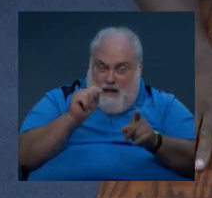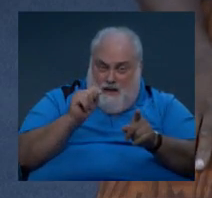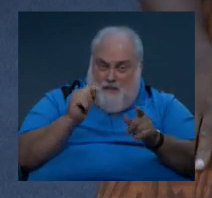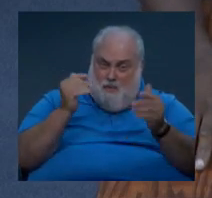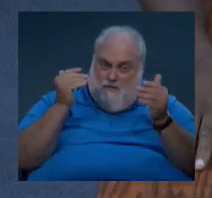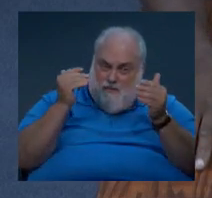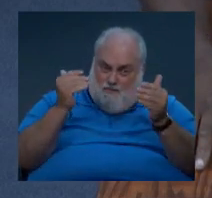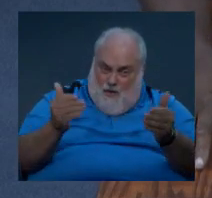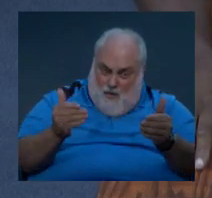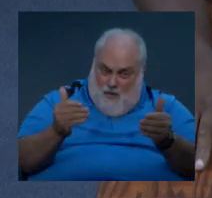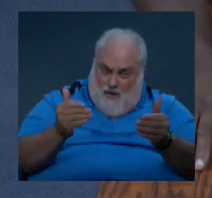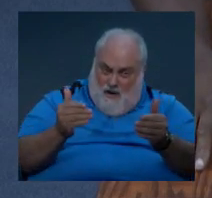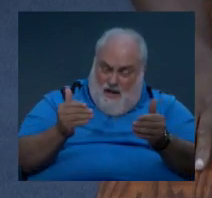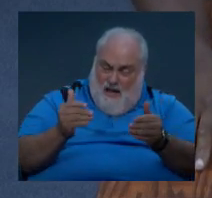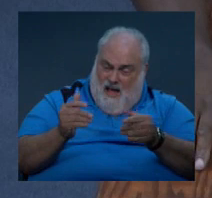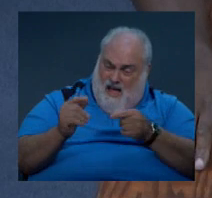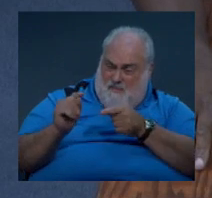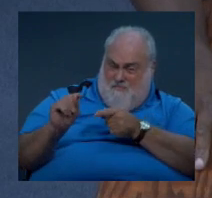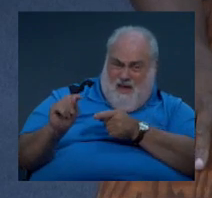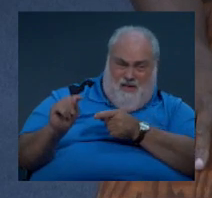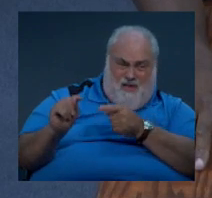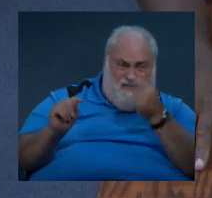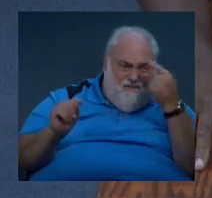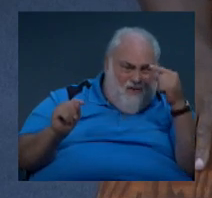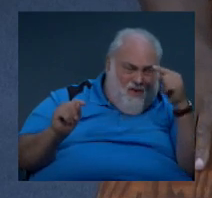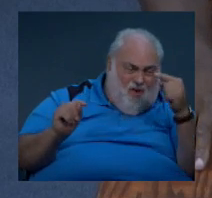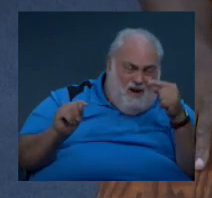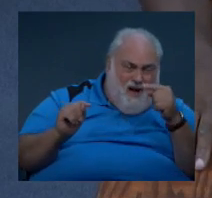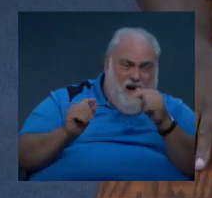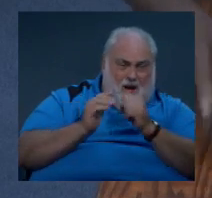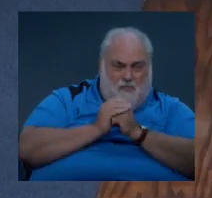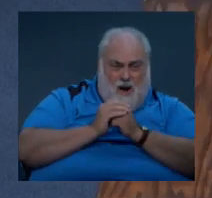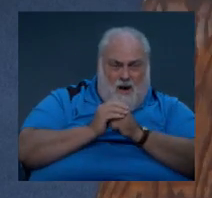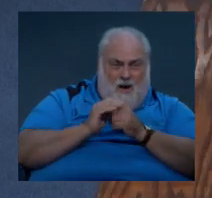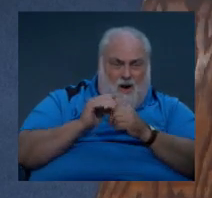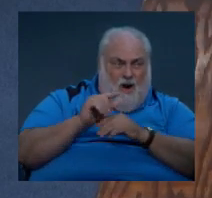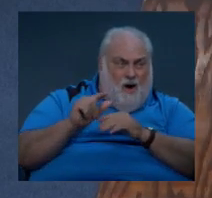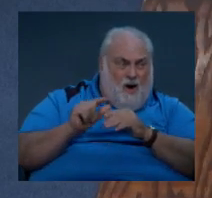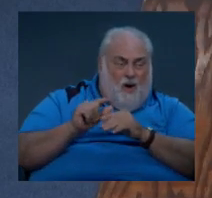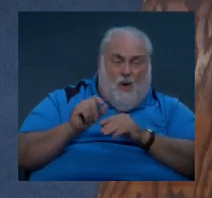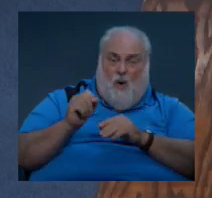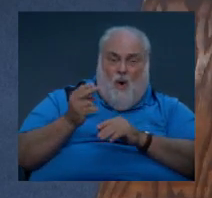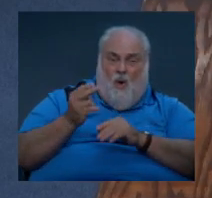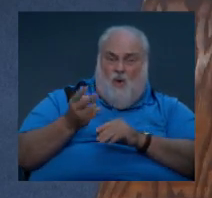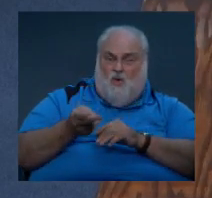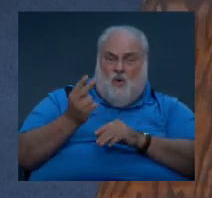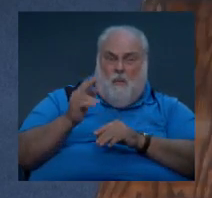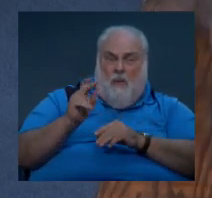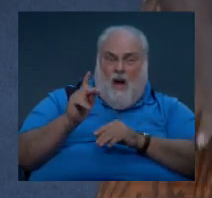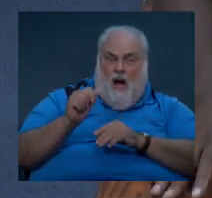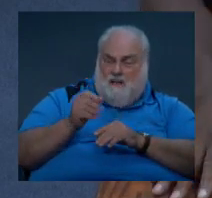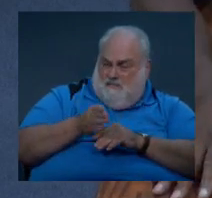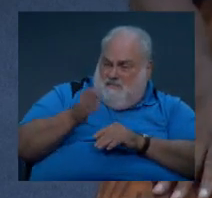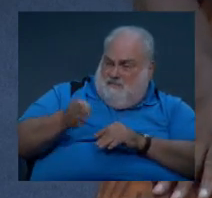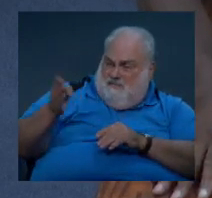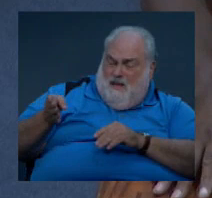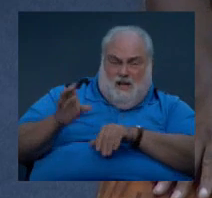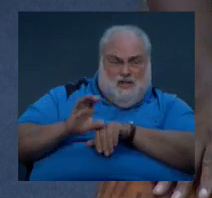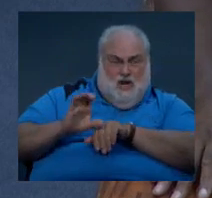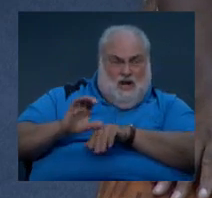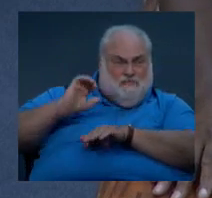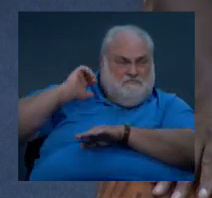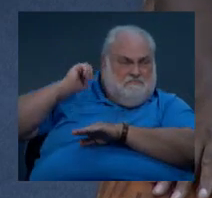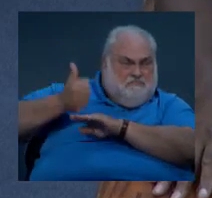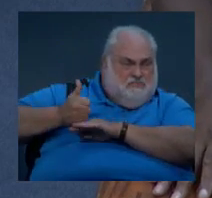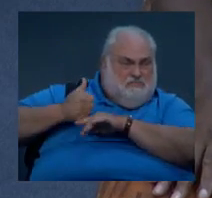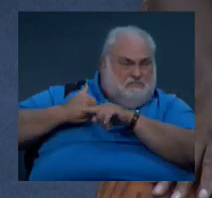moving forward, having a bathroom, having a prayer garden. Oh, by the way, she got a church 2 blocks up. Is that